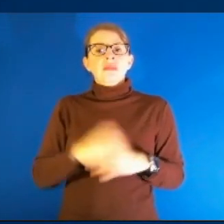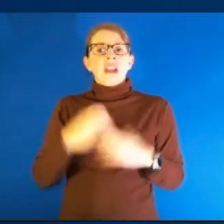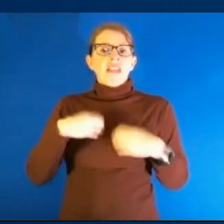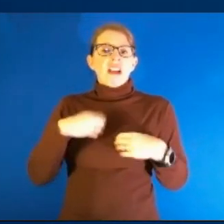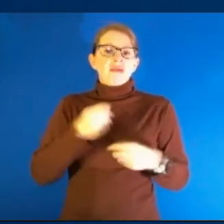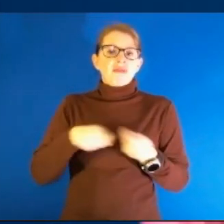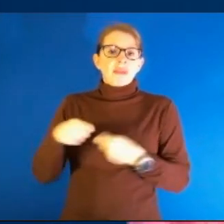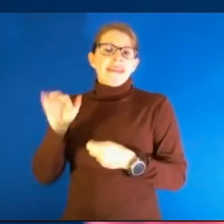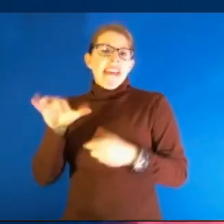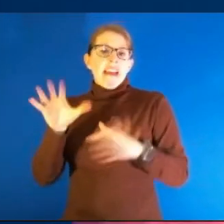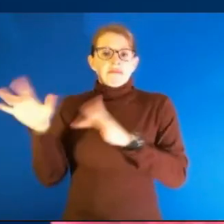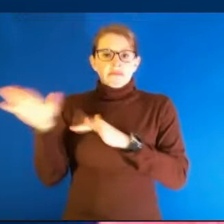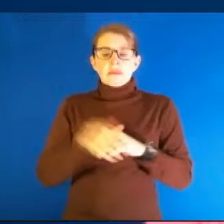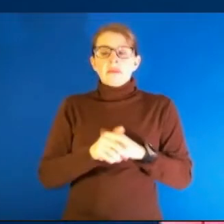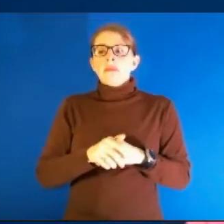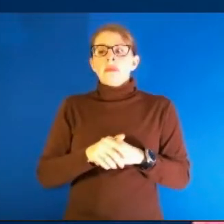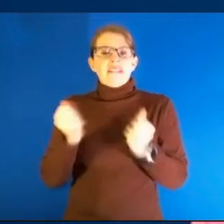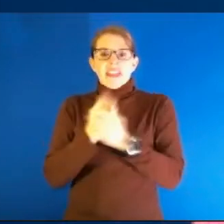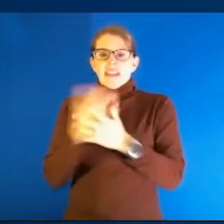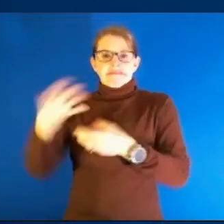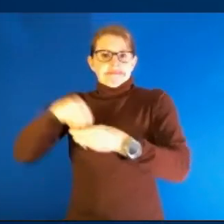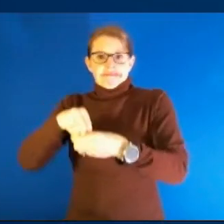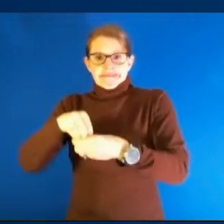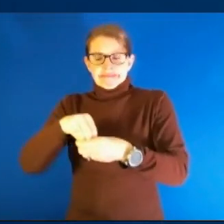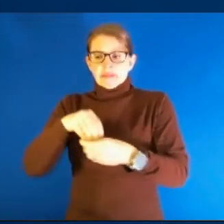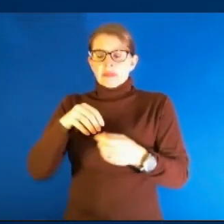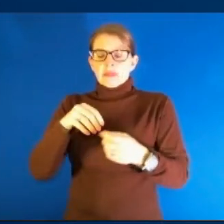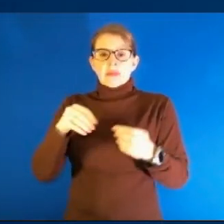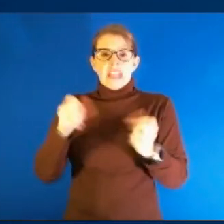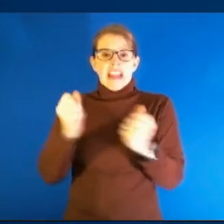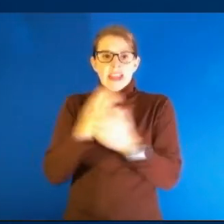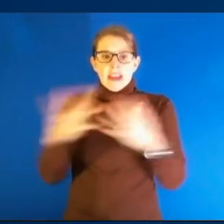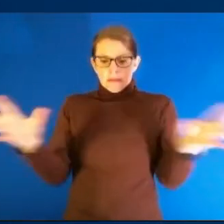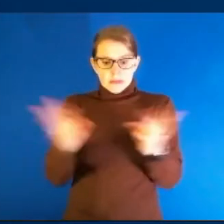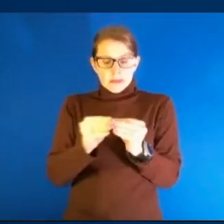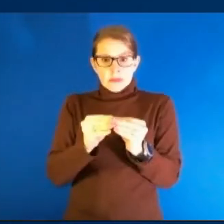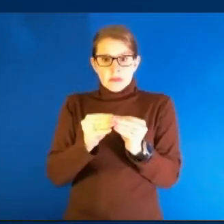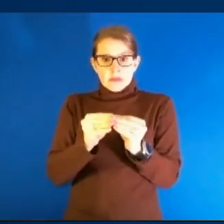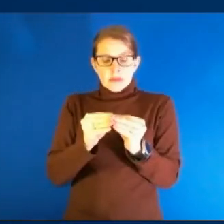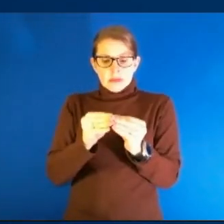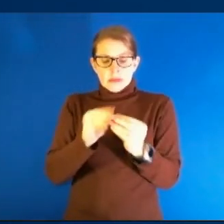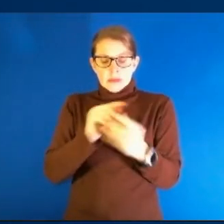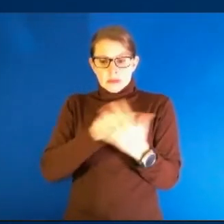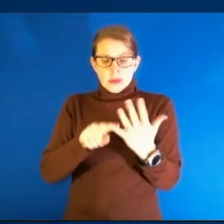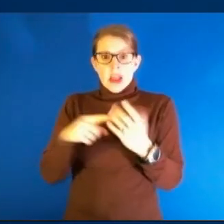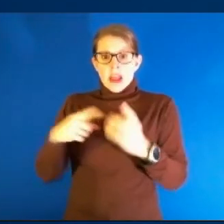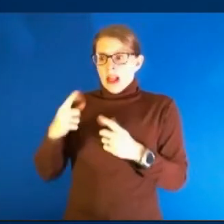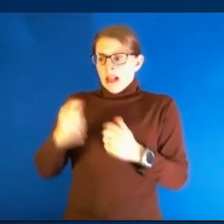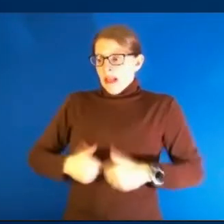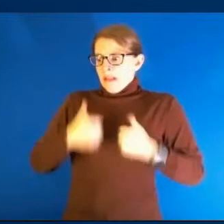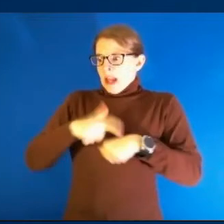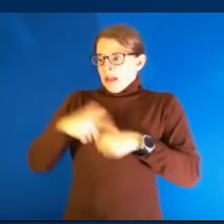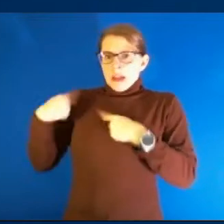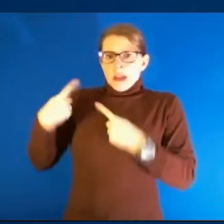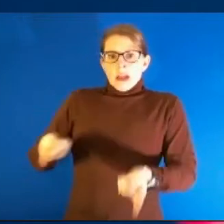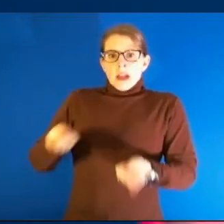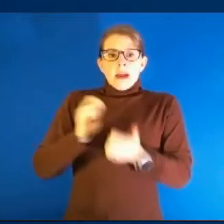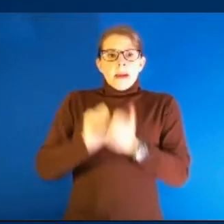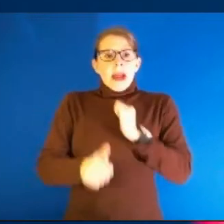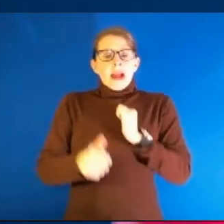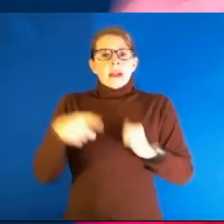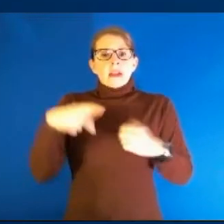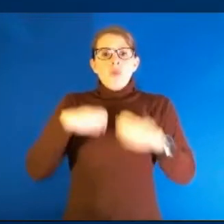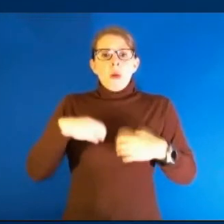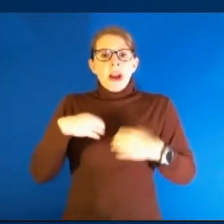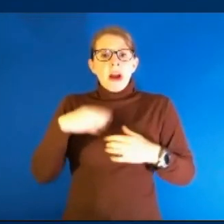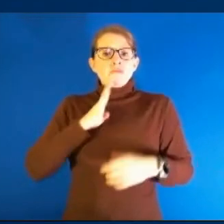at the end of the day, when you put all those things together, and then you spent a lifetime reading and having to get recertified, I had to pass my pulmonary boards. You have to do that every